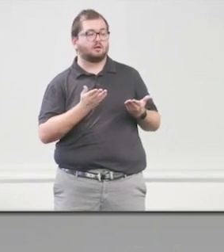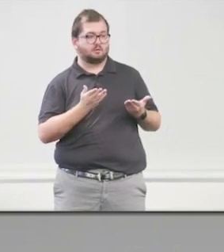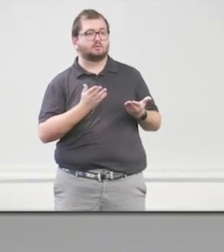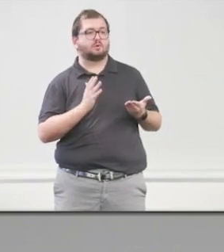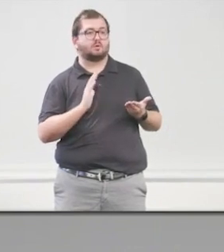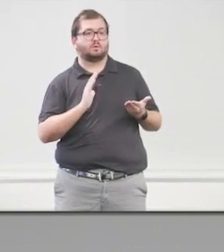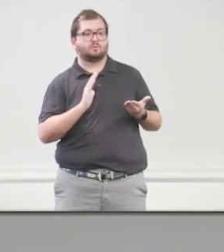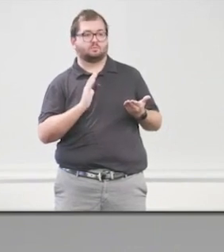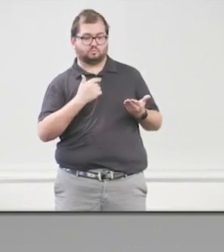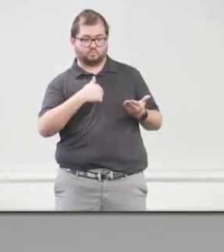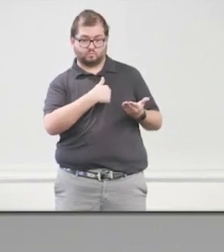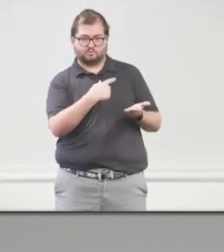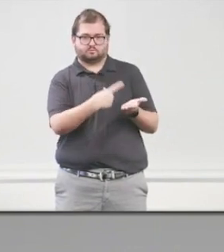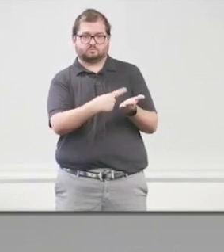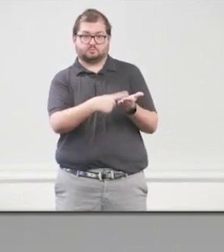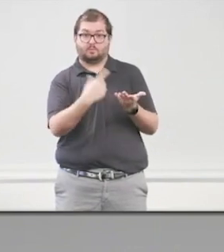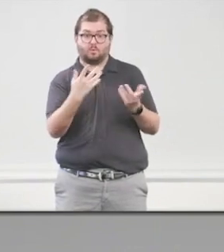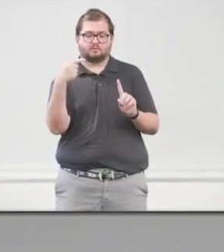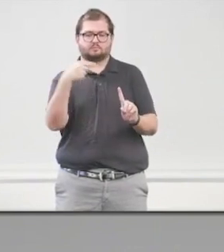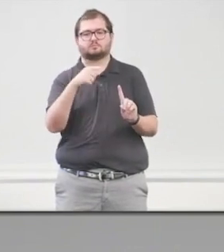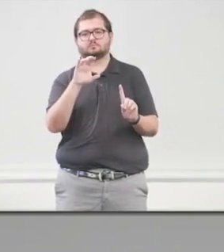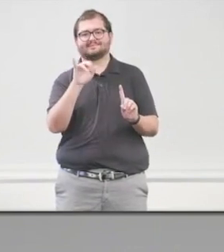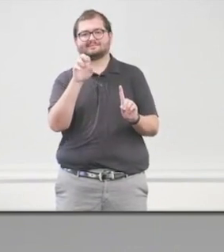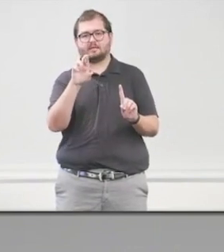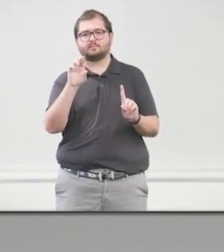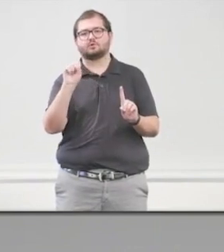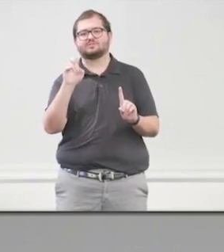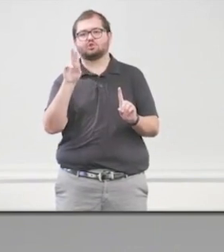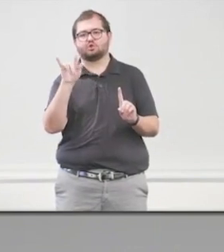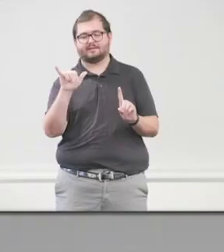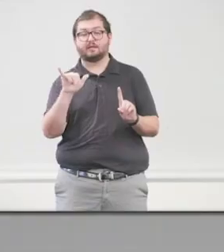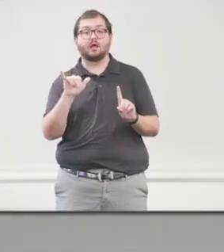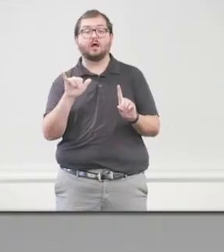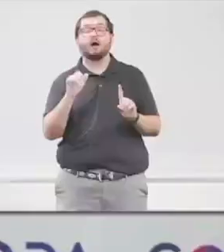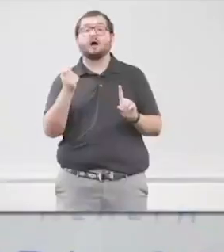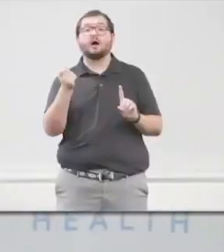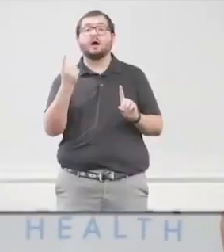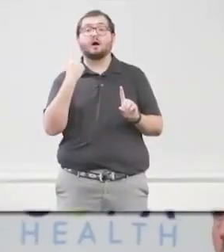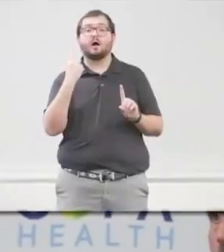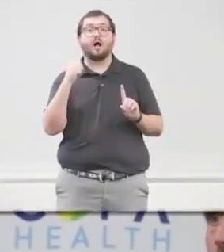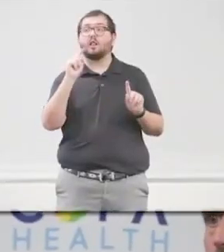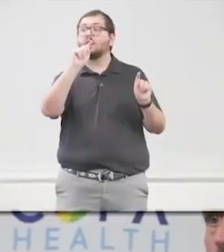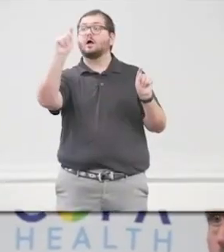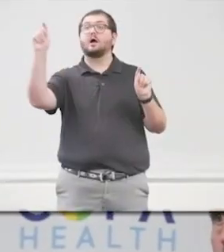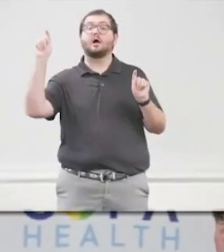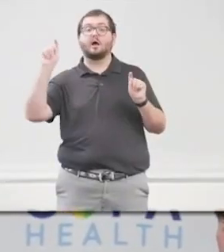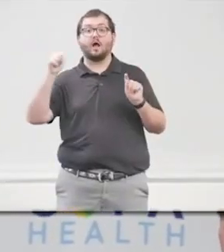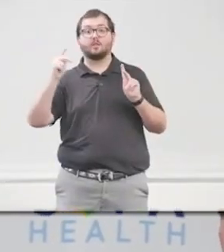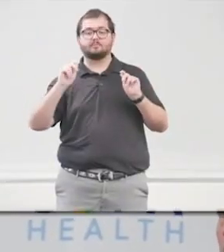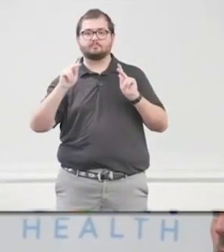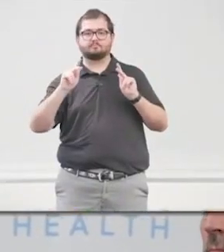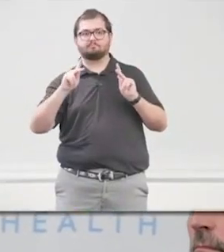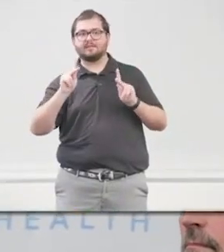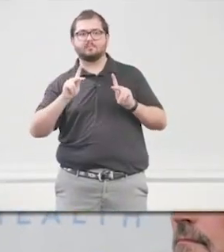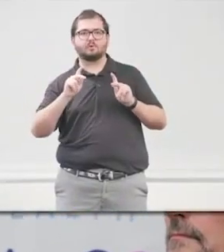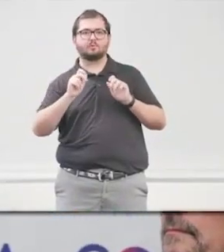our host introduced, what we're talking about is cybersecurity. And nowhere else are the threats that we're facing able to reach into our organizations